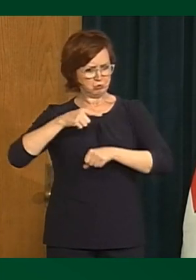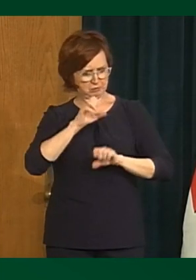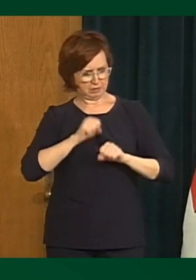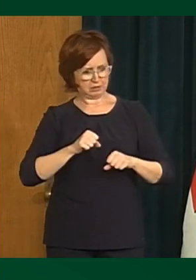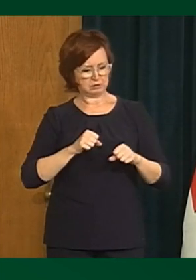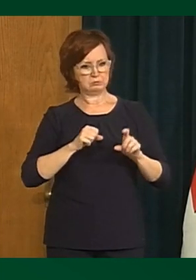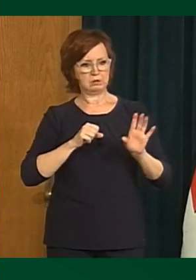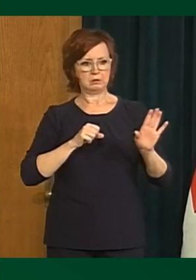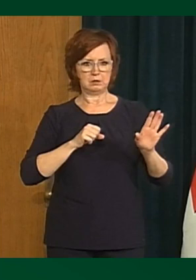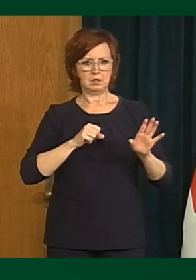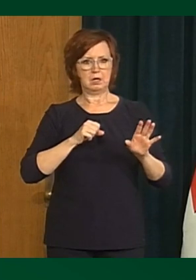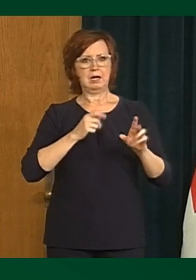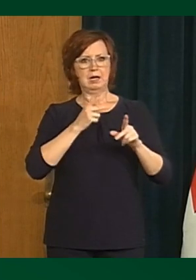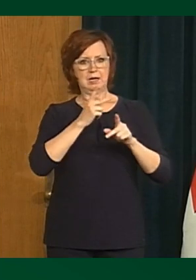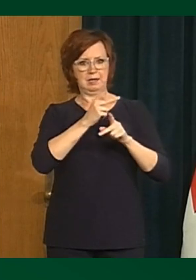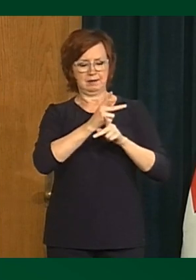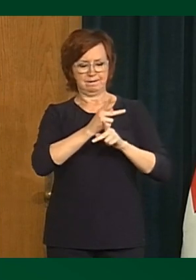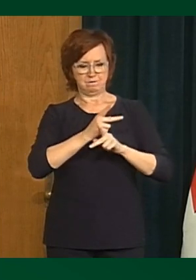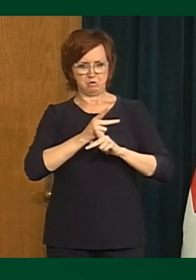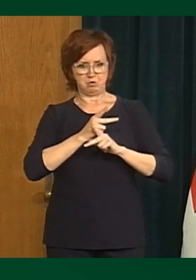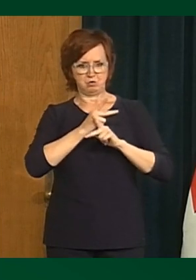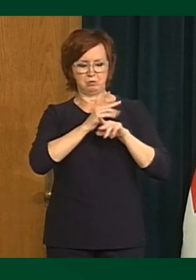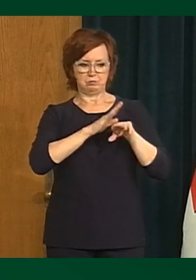But I would caution them from crossing the line